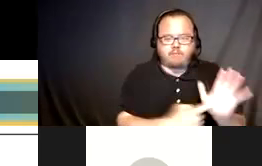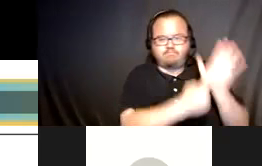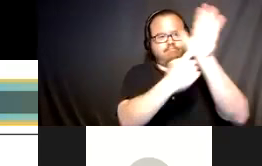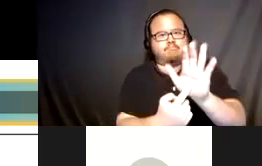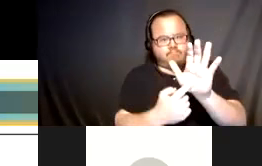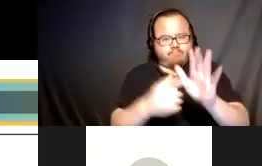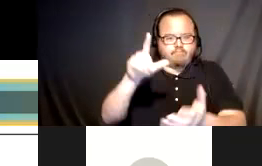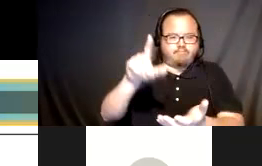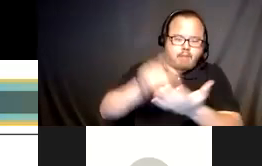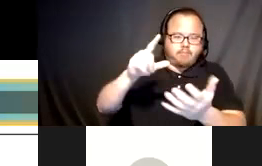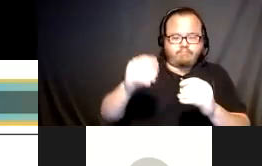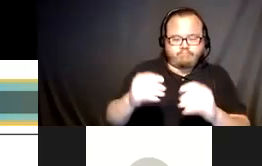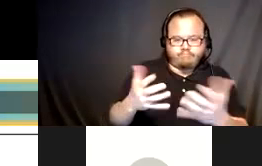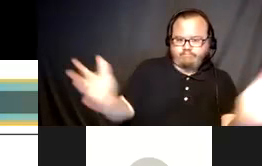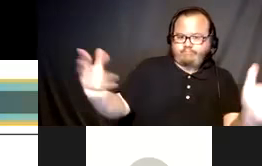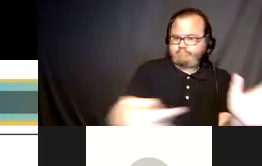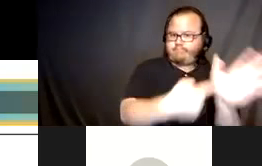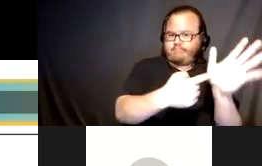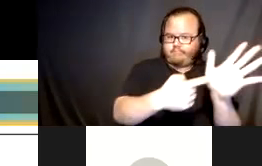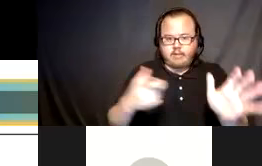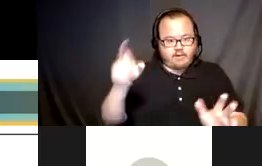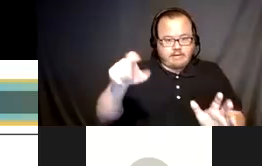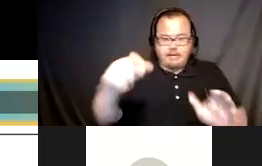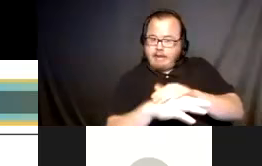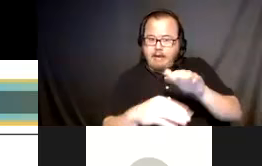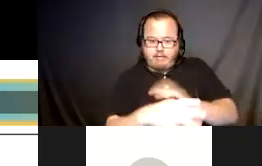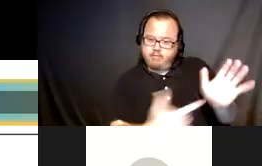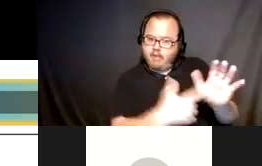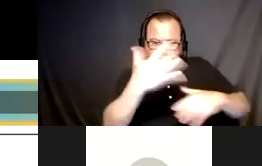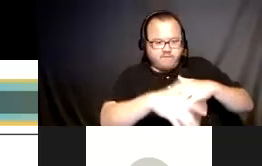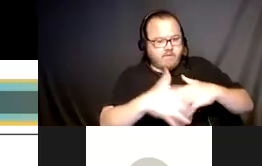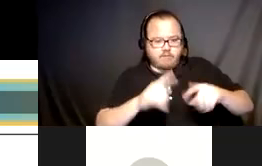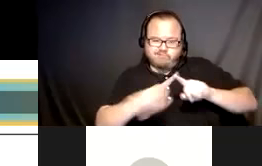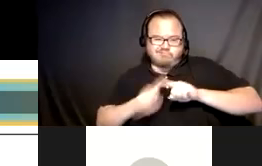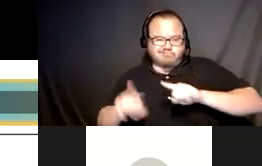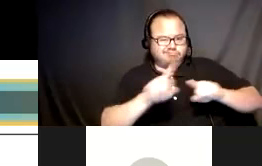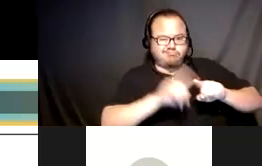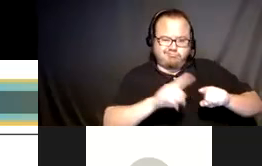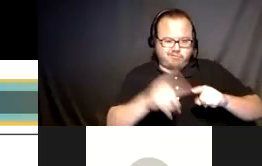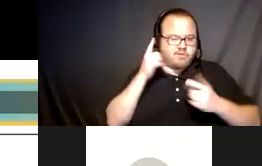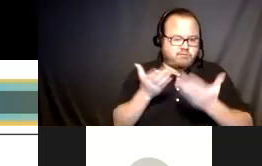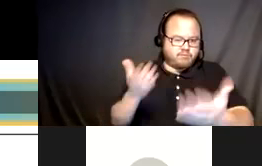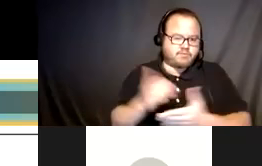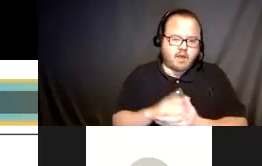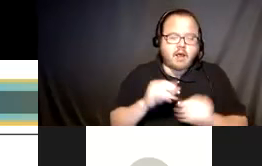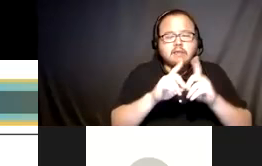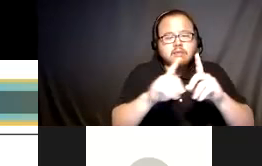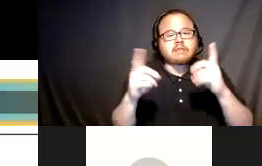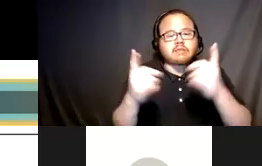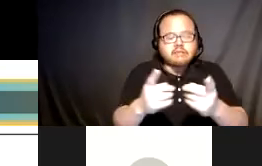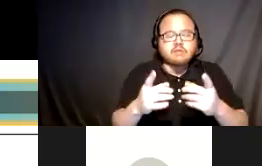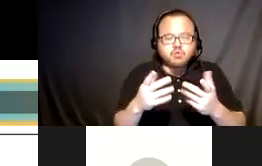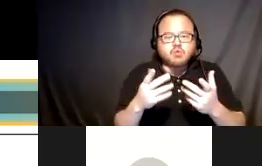publicized, so that if students need to access any of that, that's available. And then we've also had some district-wide campaigns for Mental